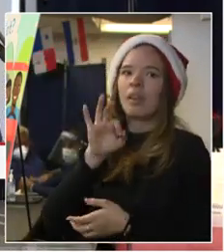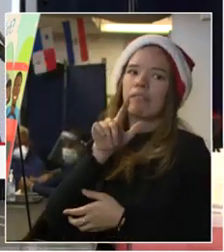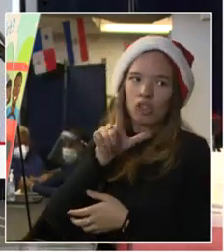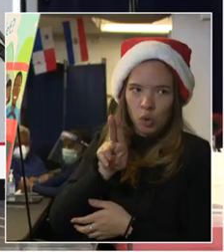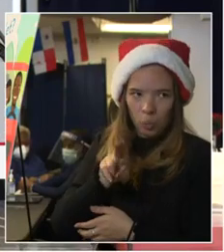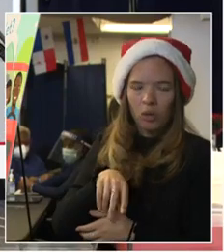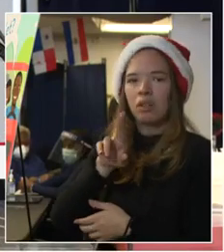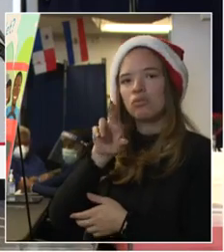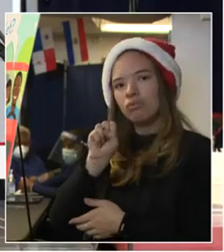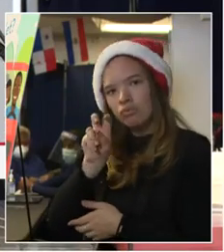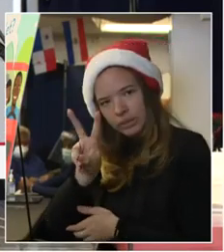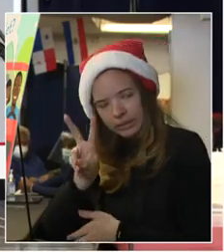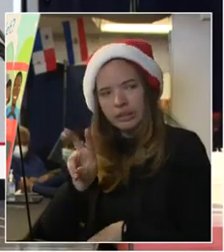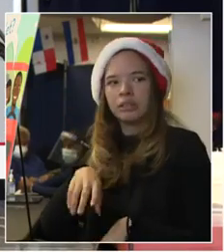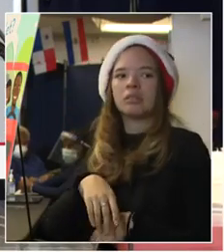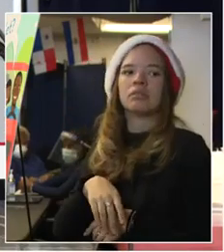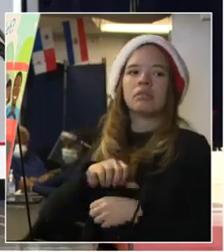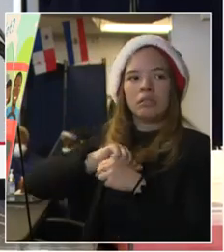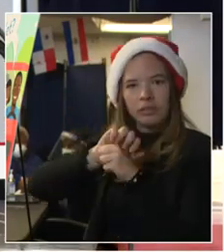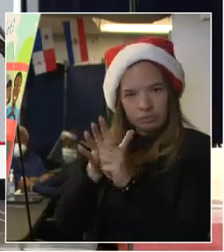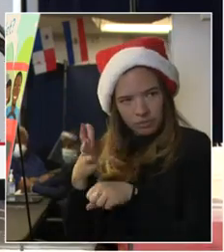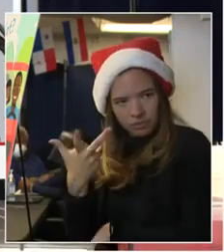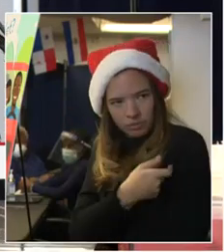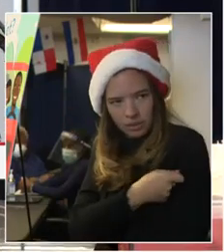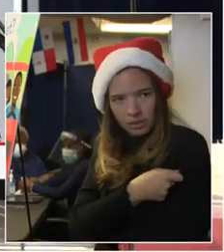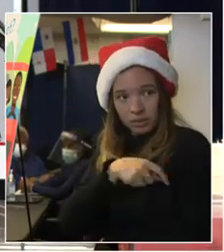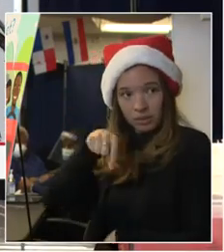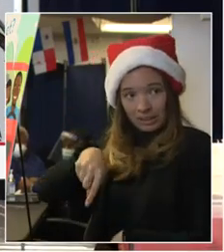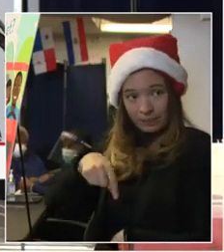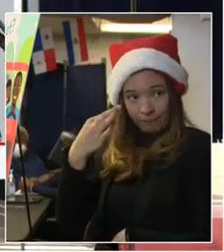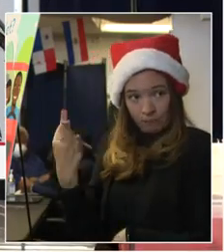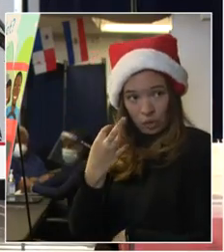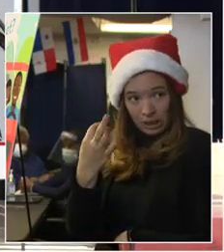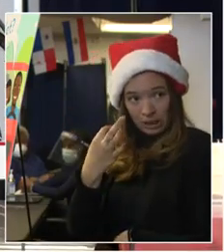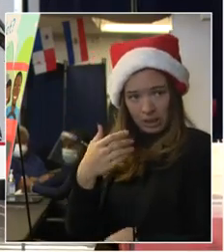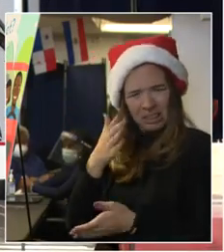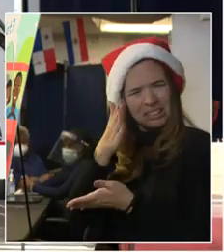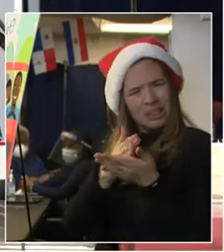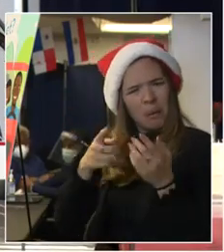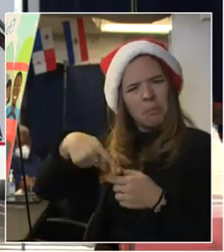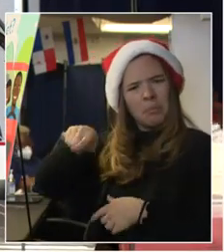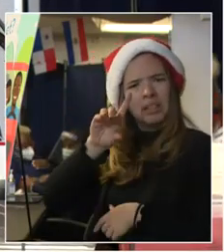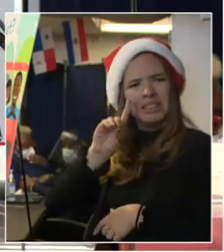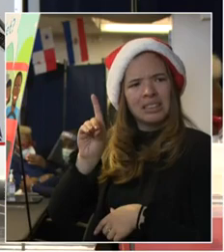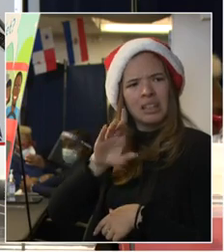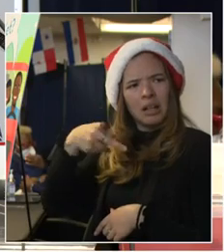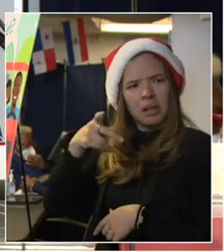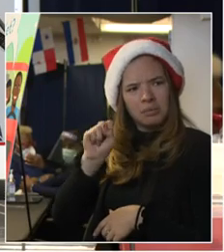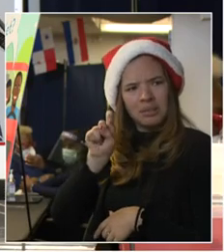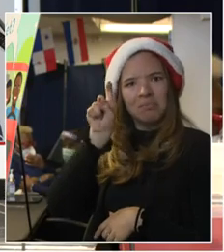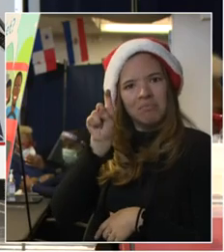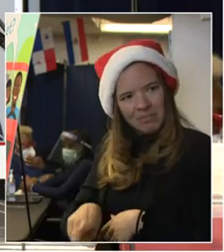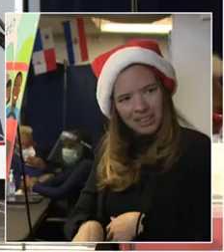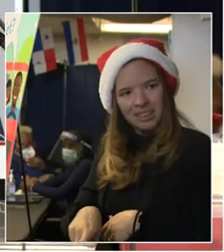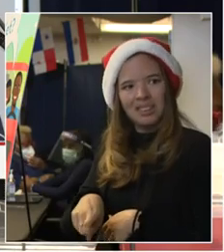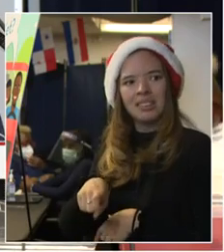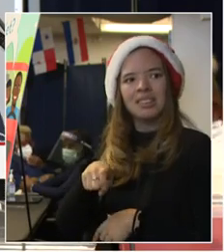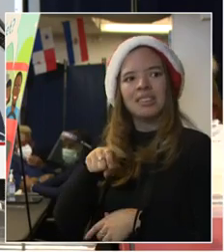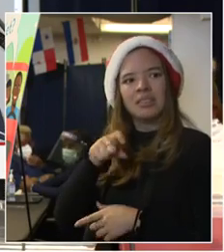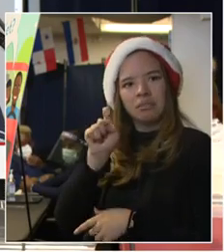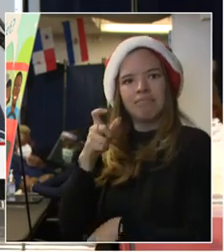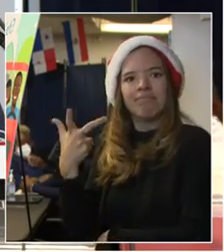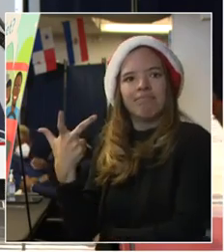here. On Friday, there's a looming deadline for some DC public school students to be caught up to date on their routine other vaccinations.